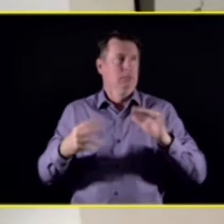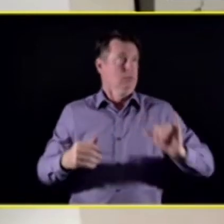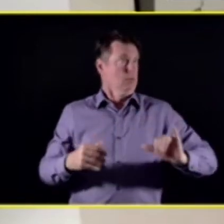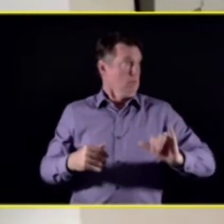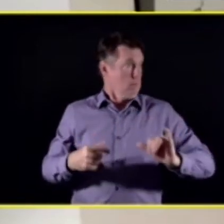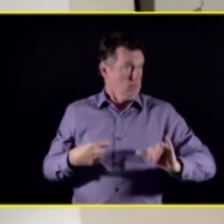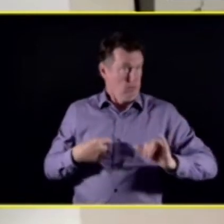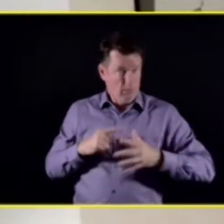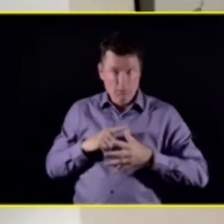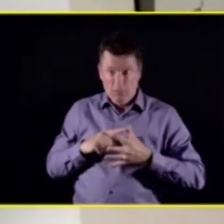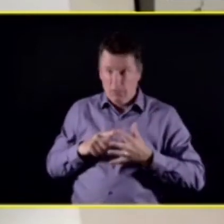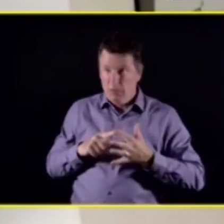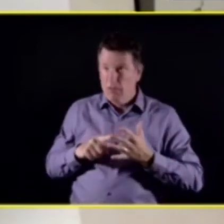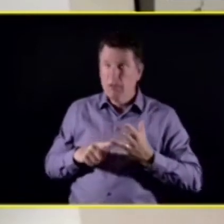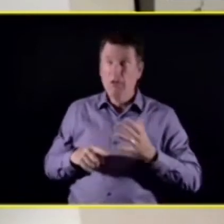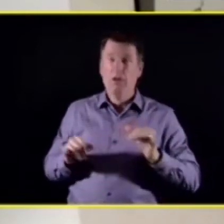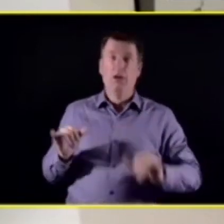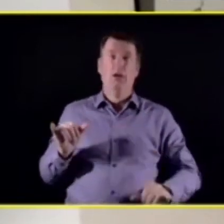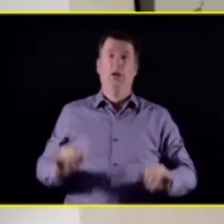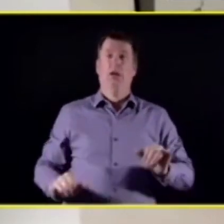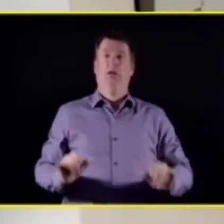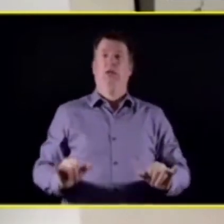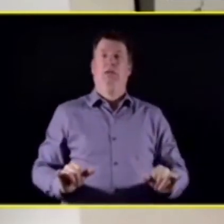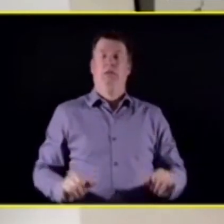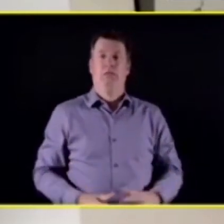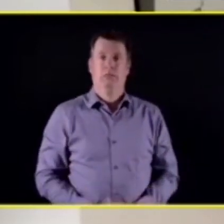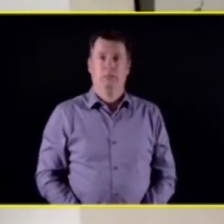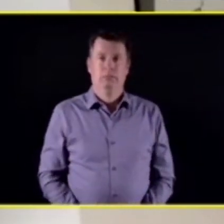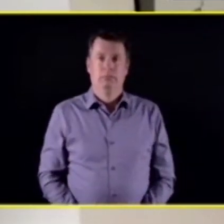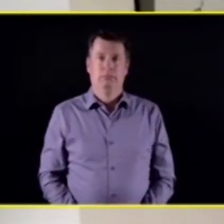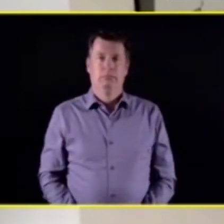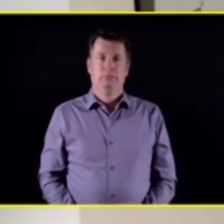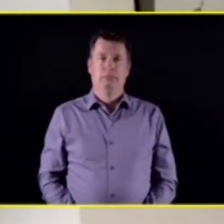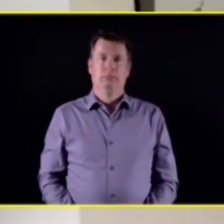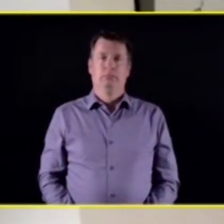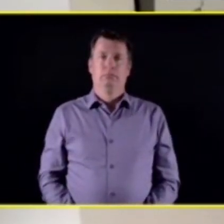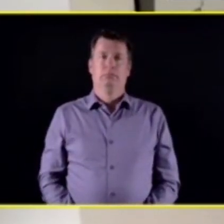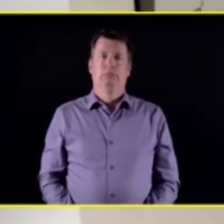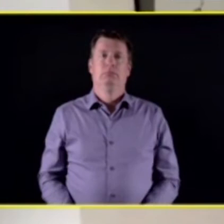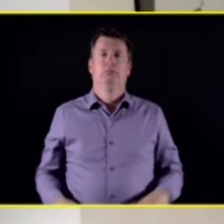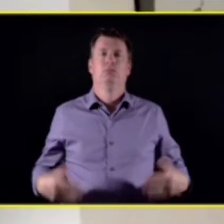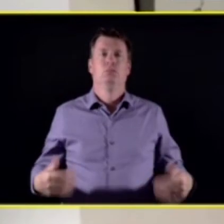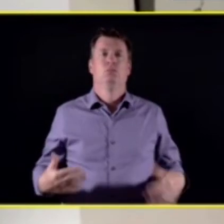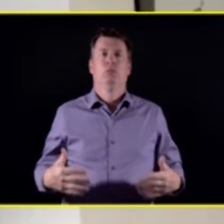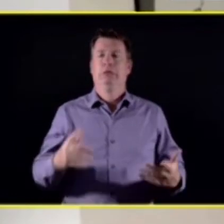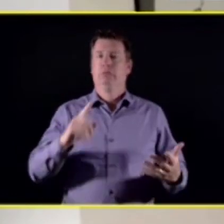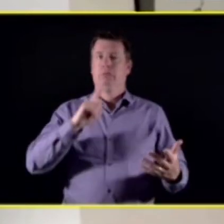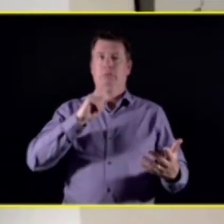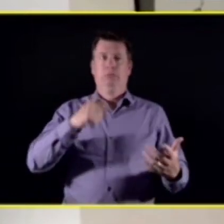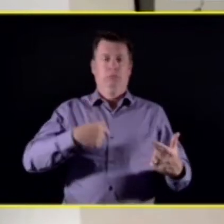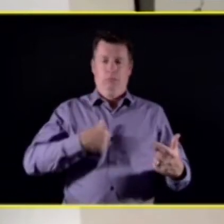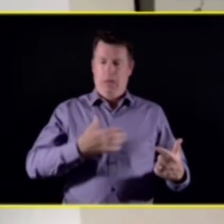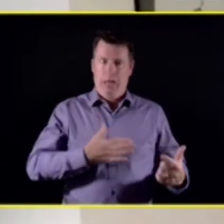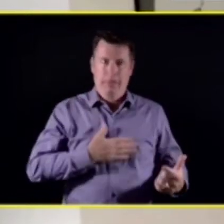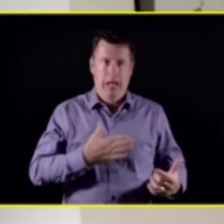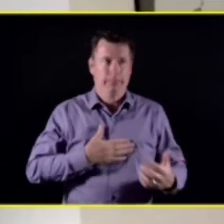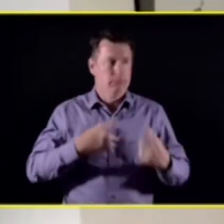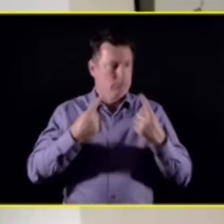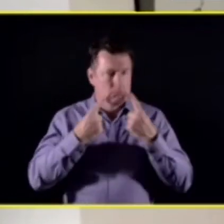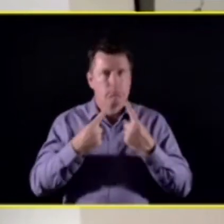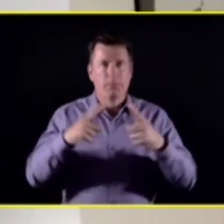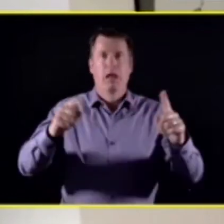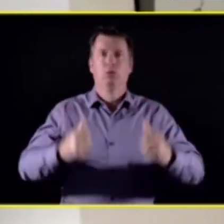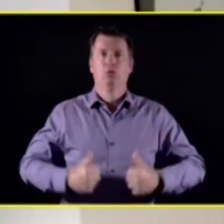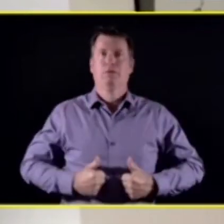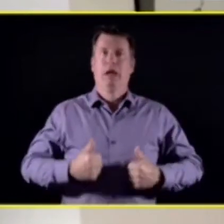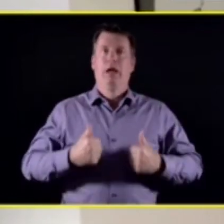I was just happy to be with us at the time, and didn't give it much more thought than that, and